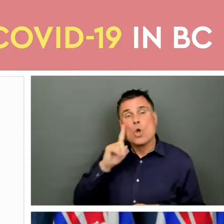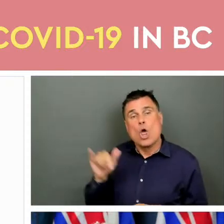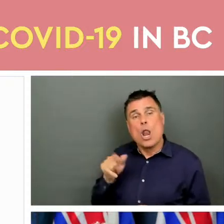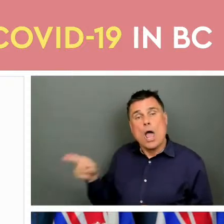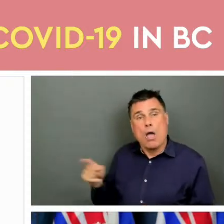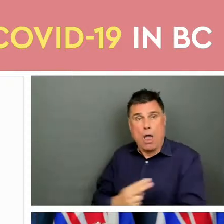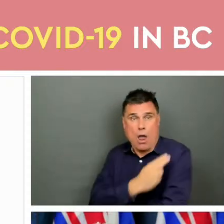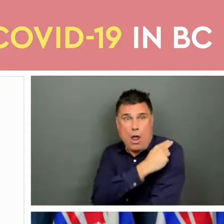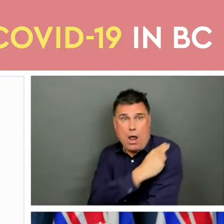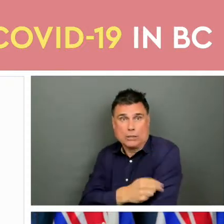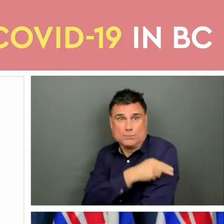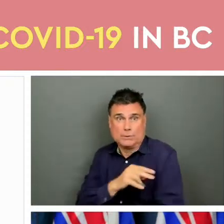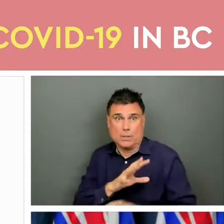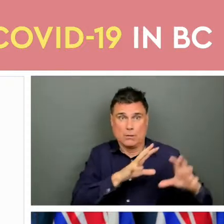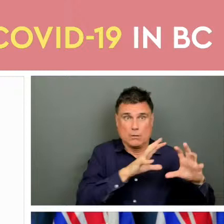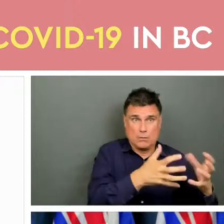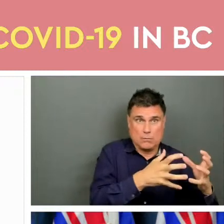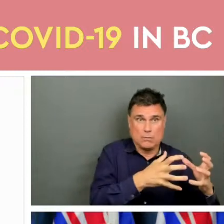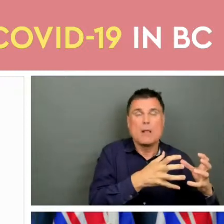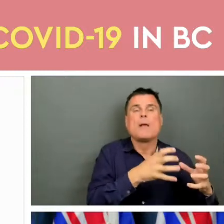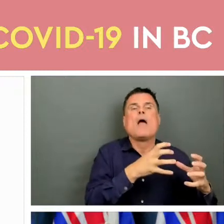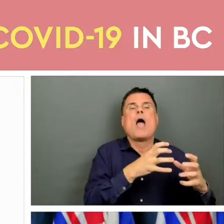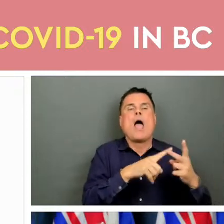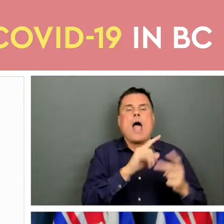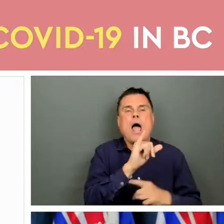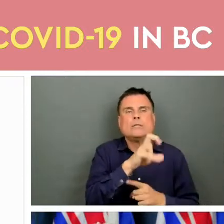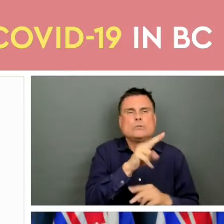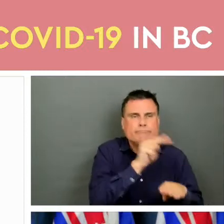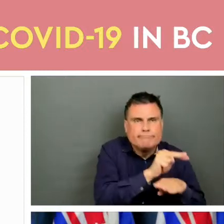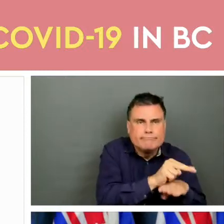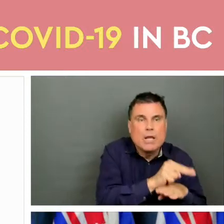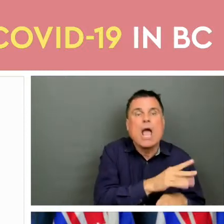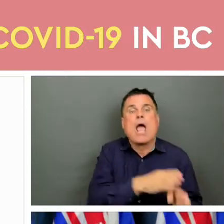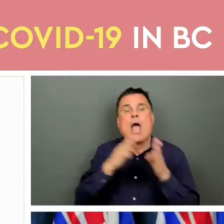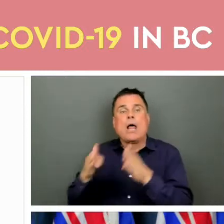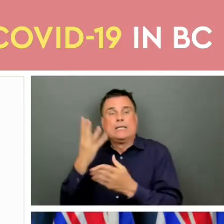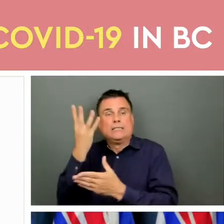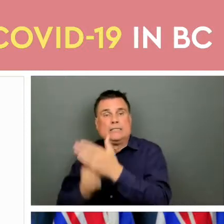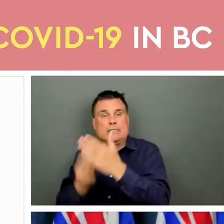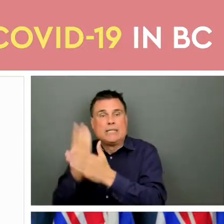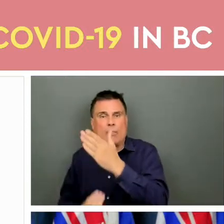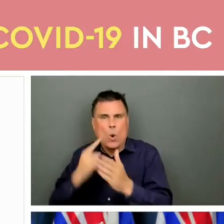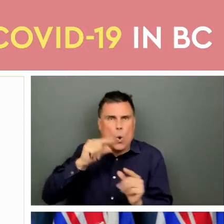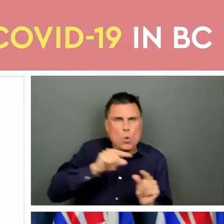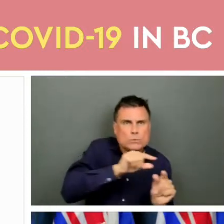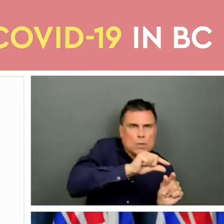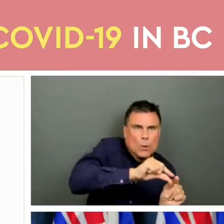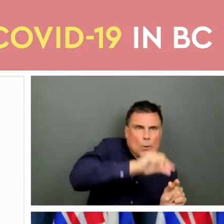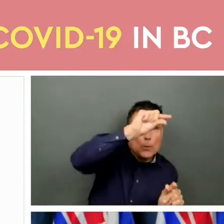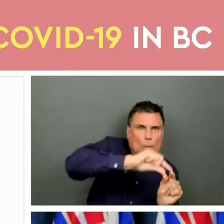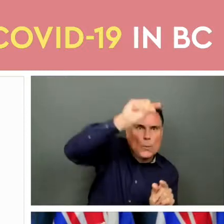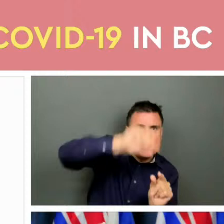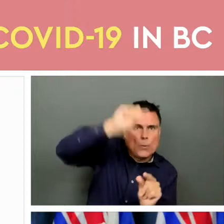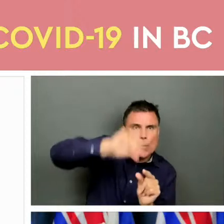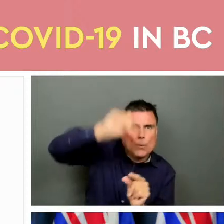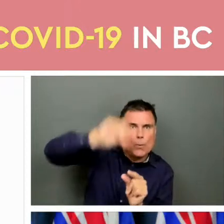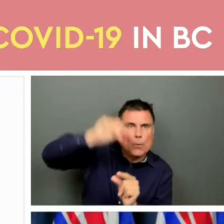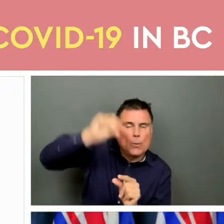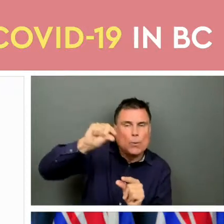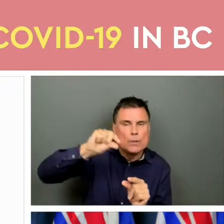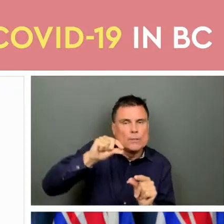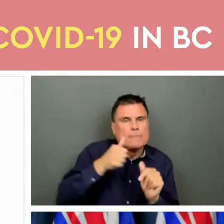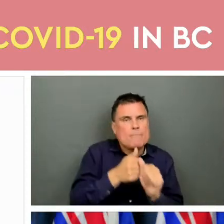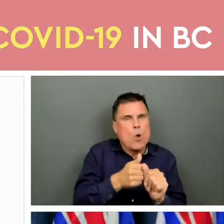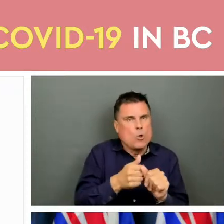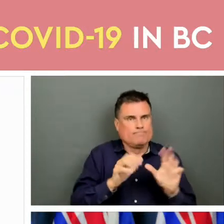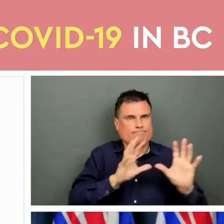hospitalizations, ICU admissions, and deaths by age compared to the percent of that age group in our population.